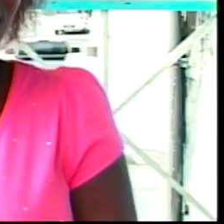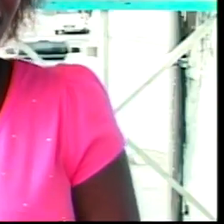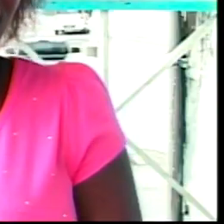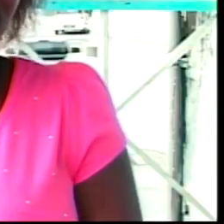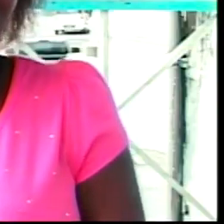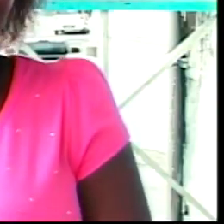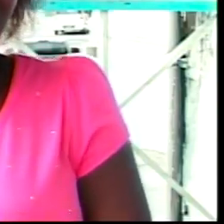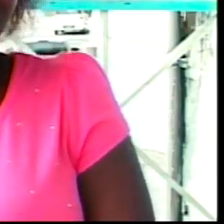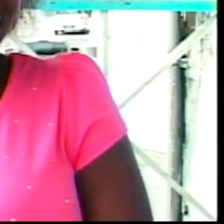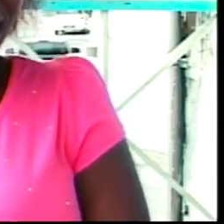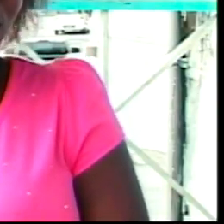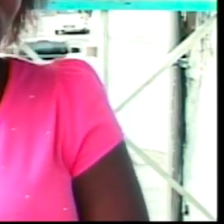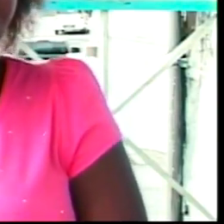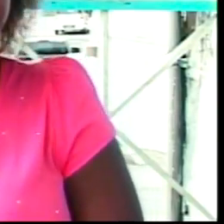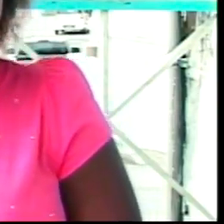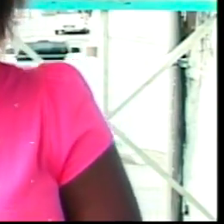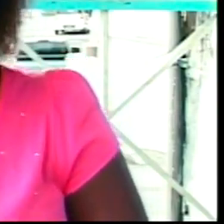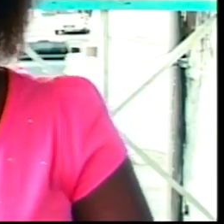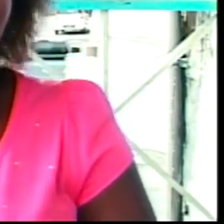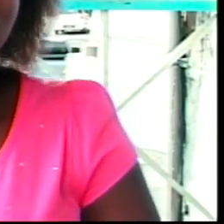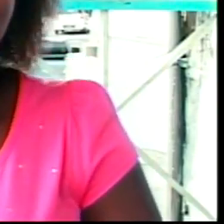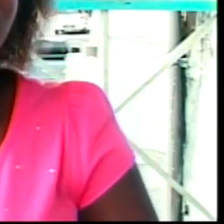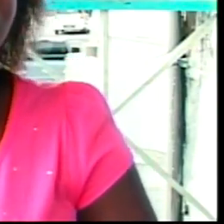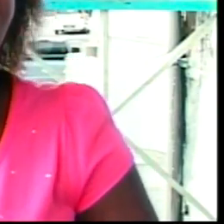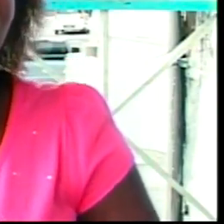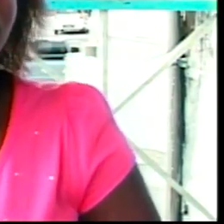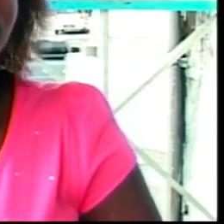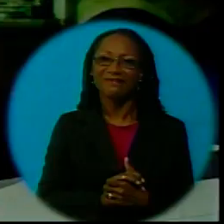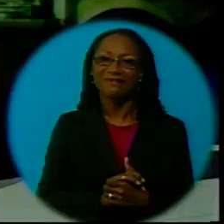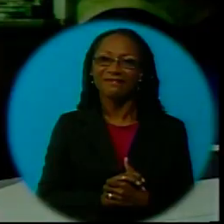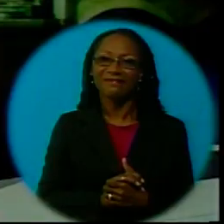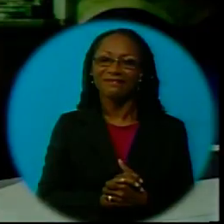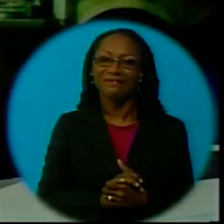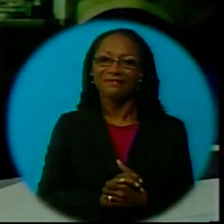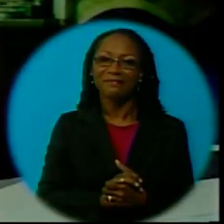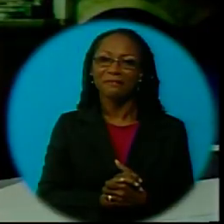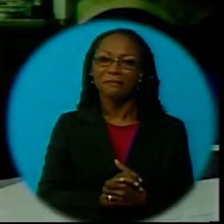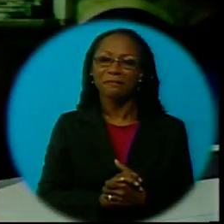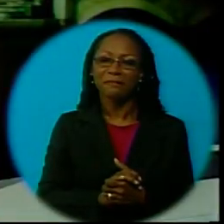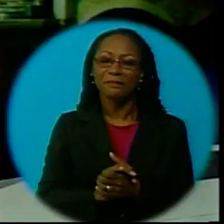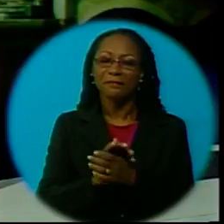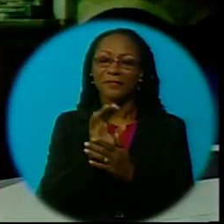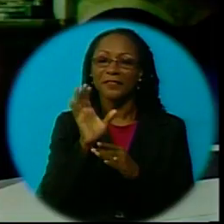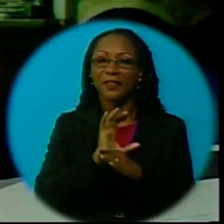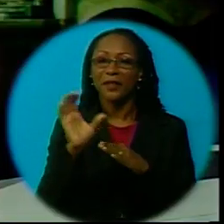has done so much, it makes me happy. We'll have